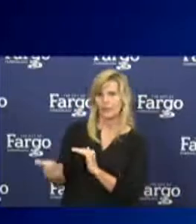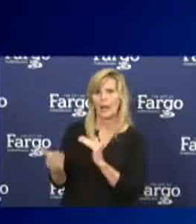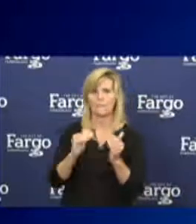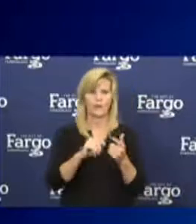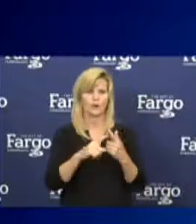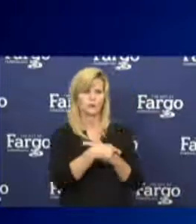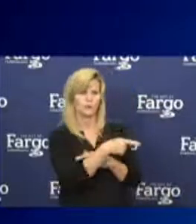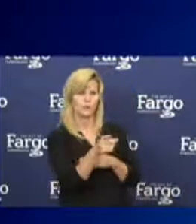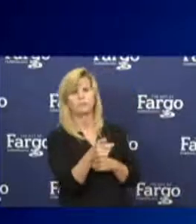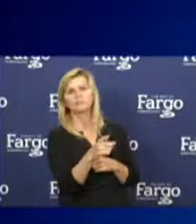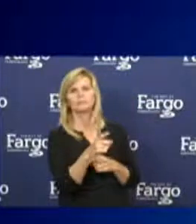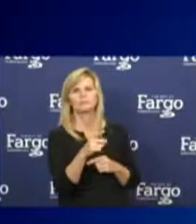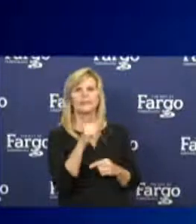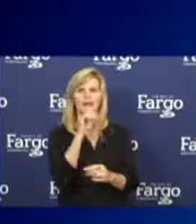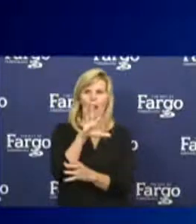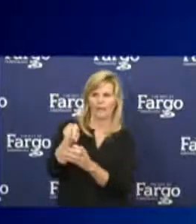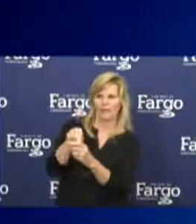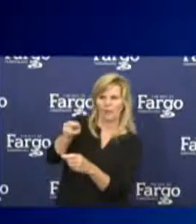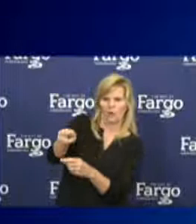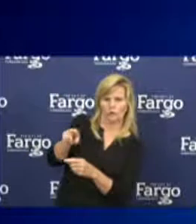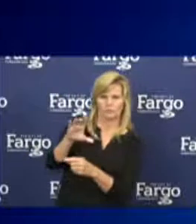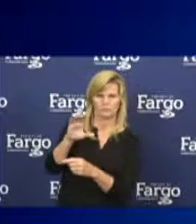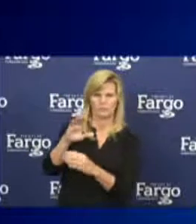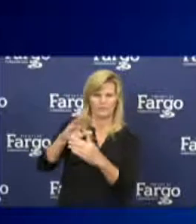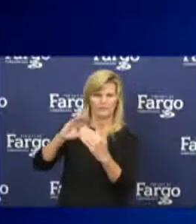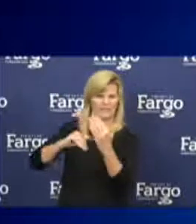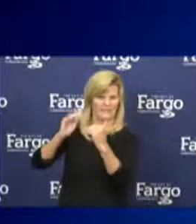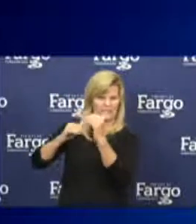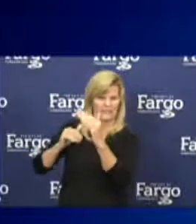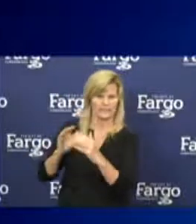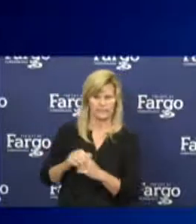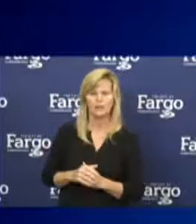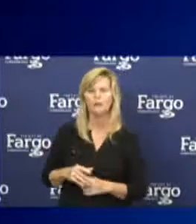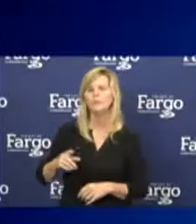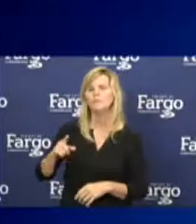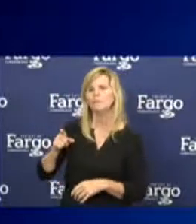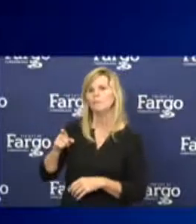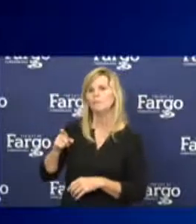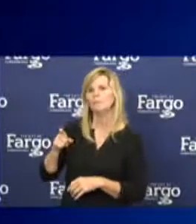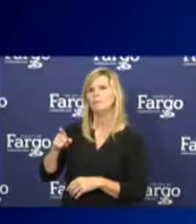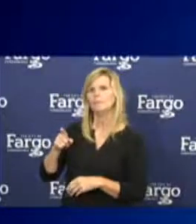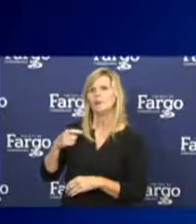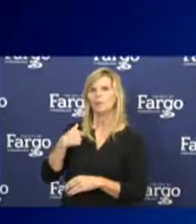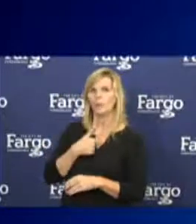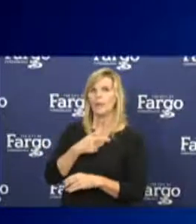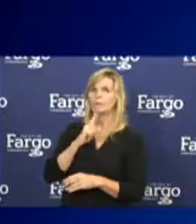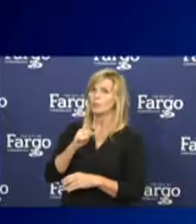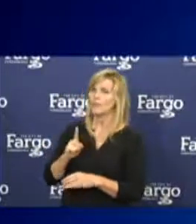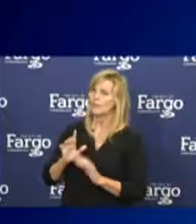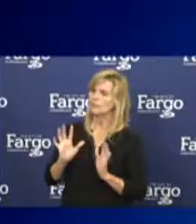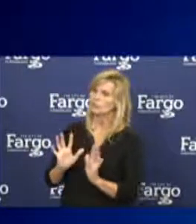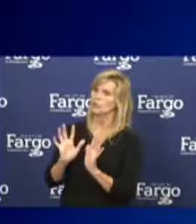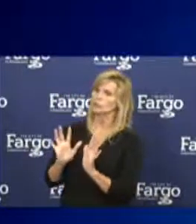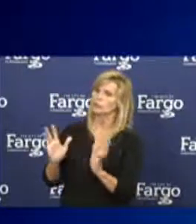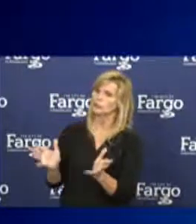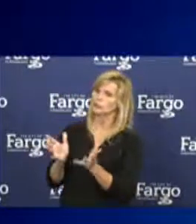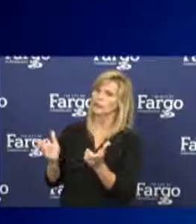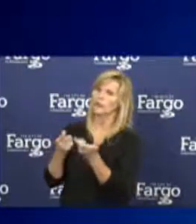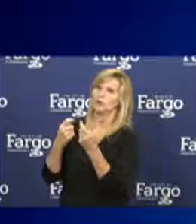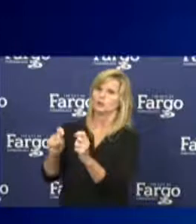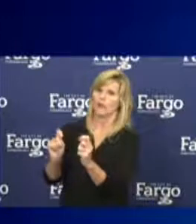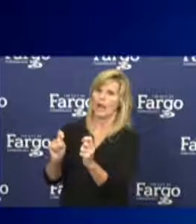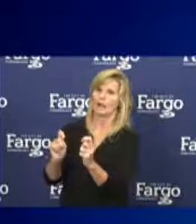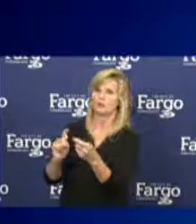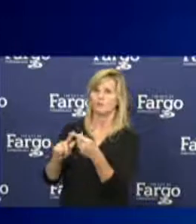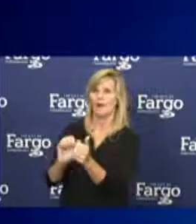cases that are identified outside of long-term care or nursing homes. And we've pushed a lot of efforts towards trying to keep this out of our